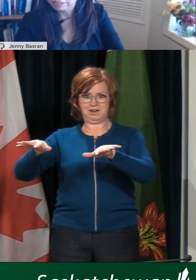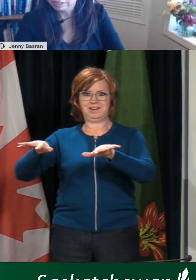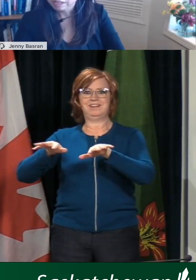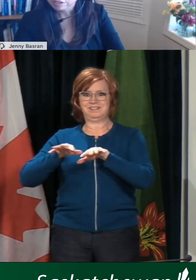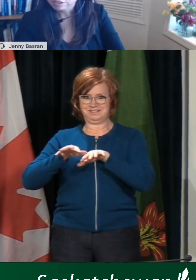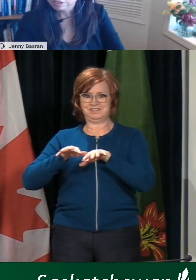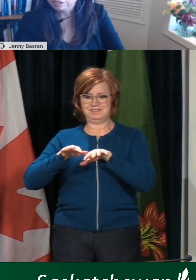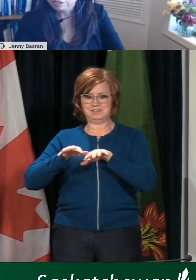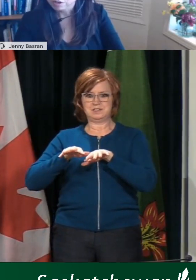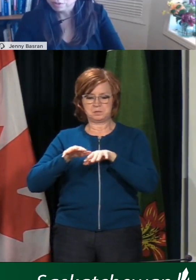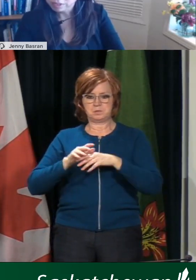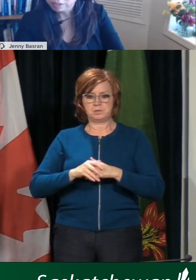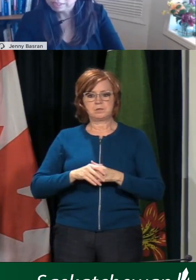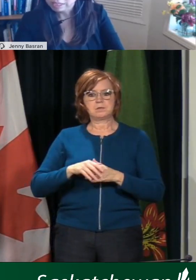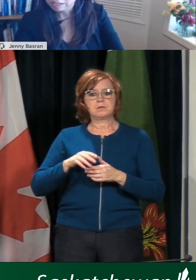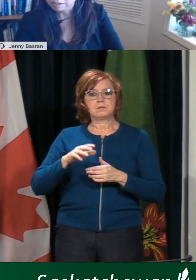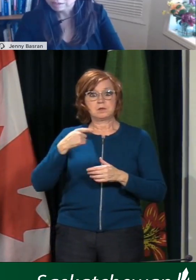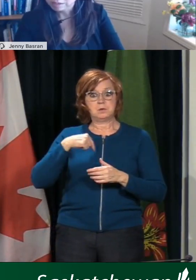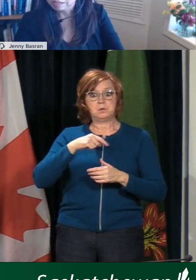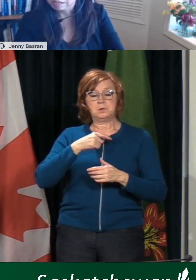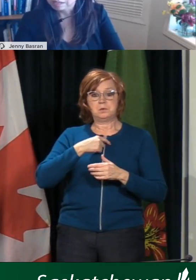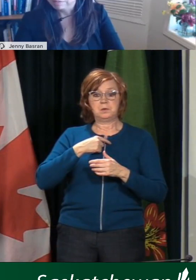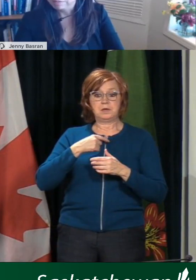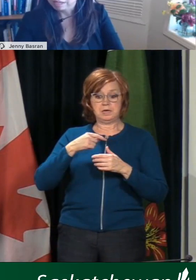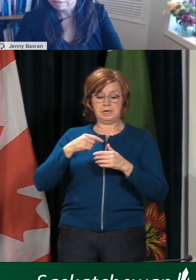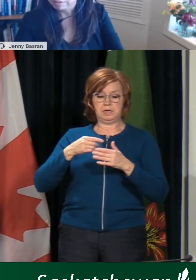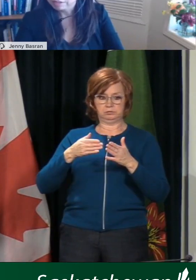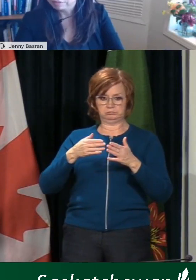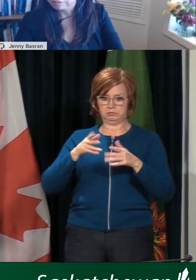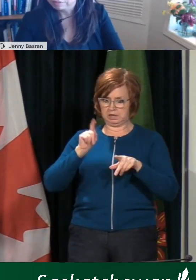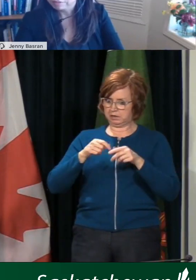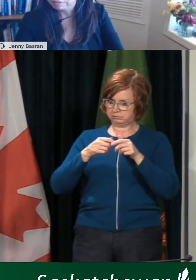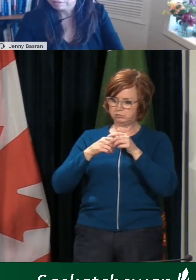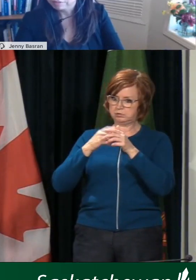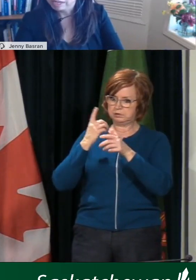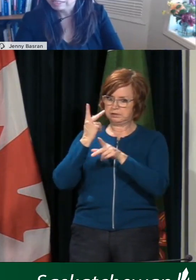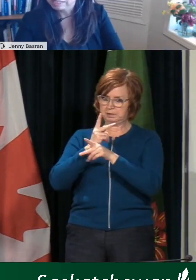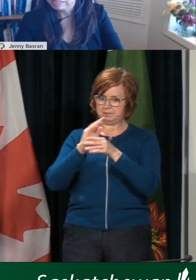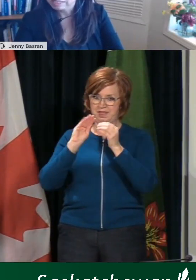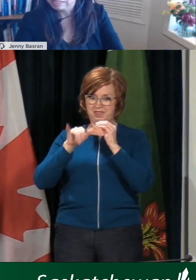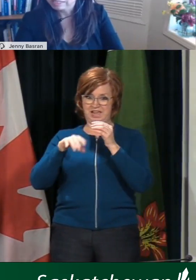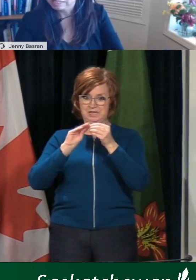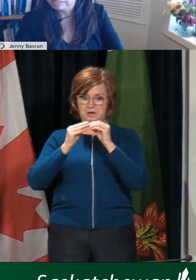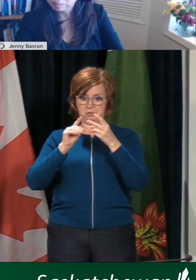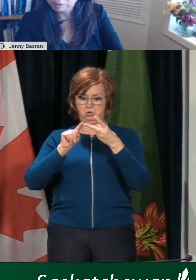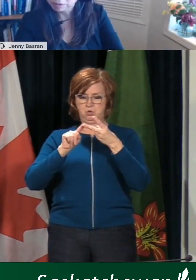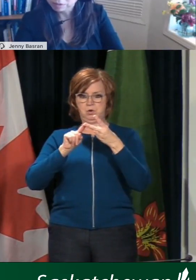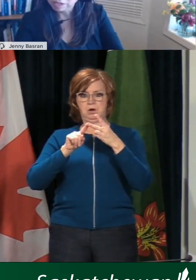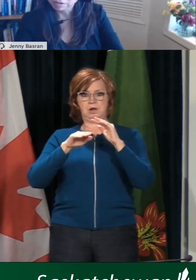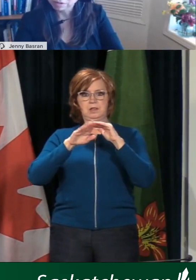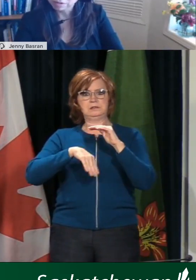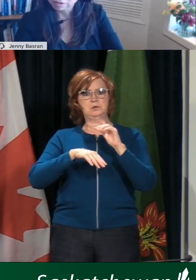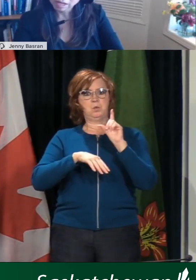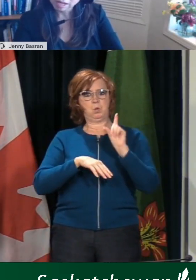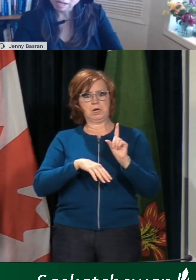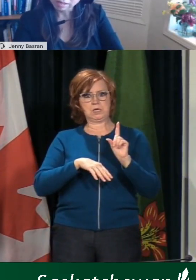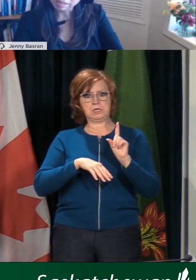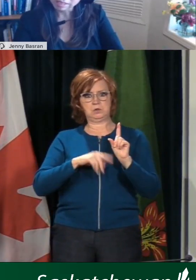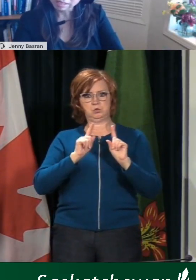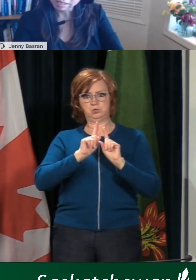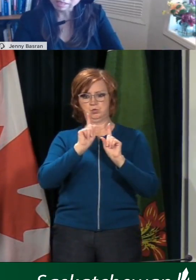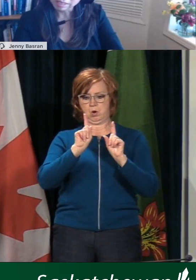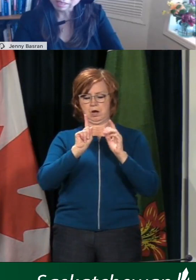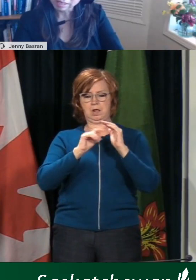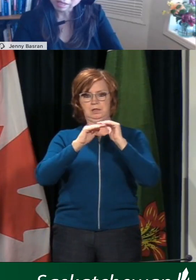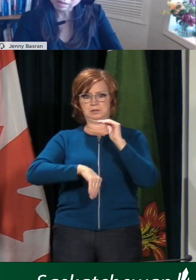And so the goal is to keep the effective reproductive number less than 1. And at that point, we know that this is the